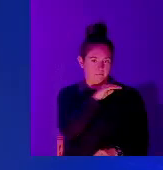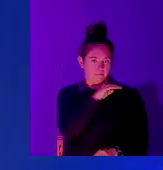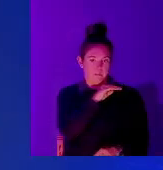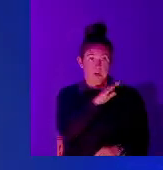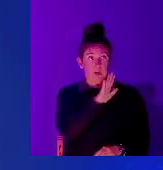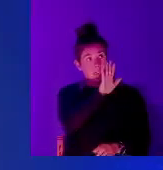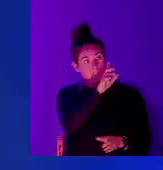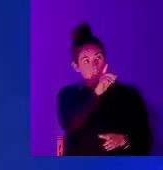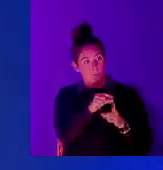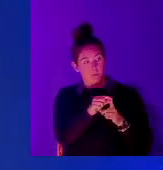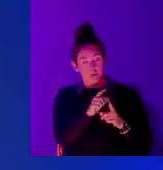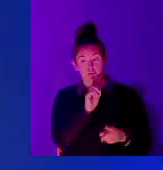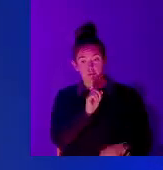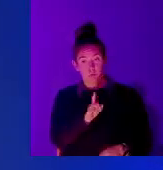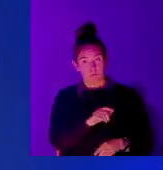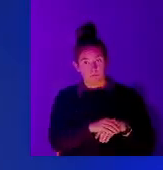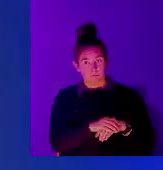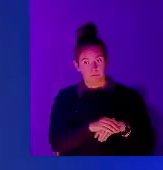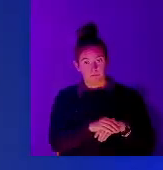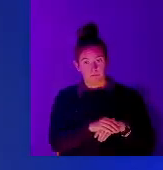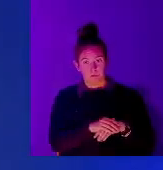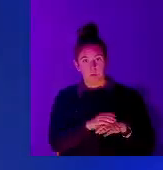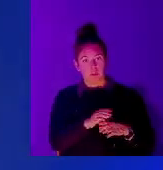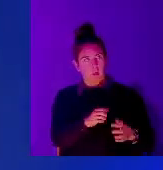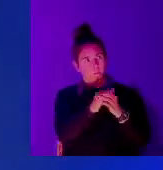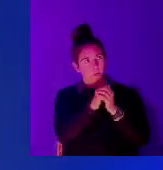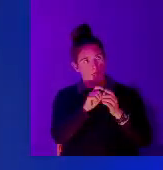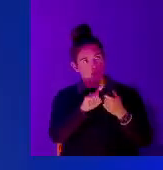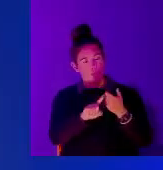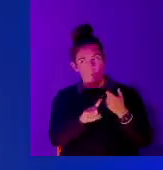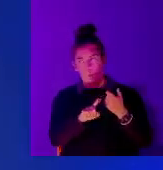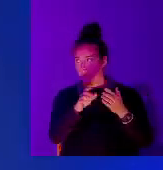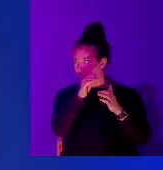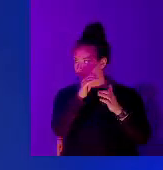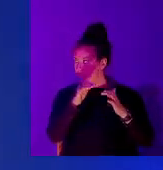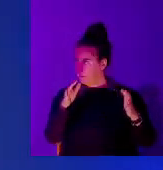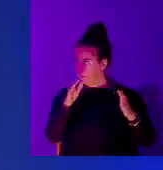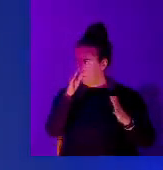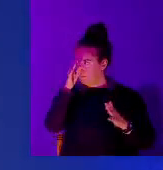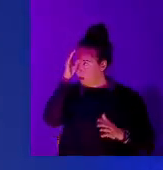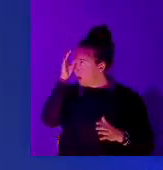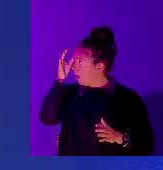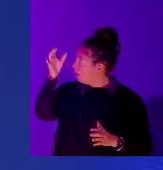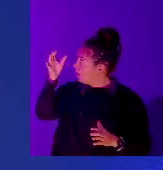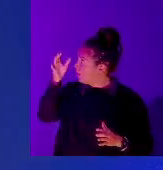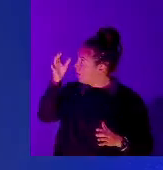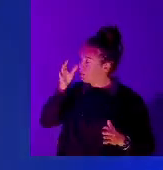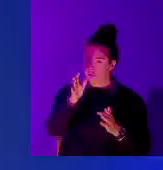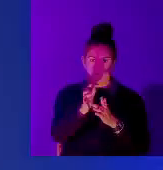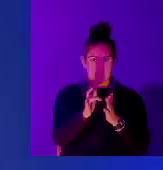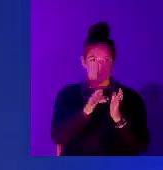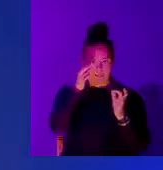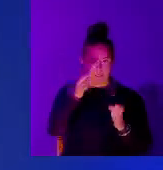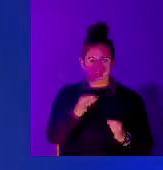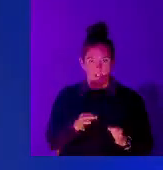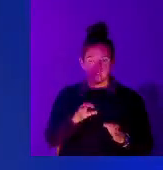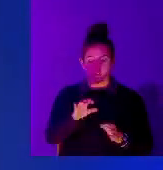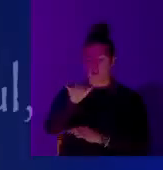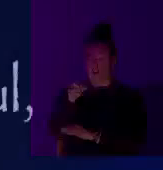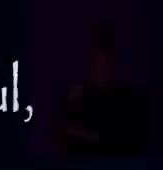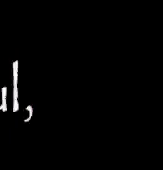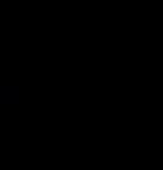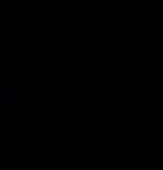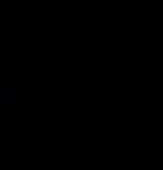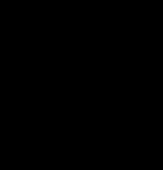to his heavenly Father for his disciples, Jesus declared in John 17:17, sanctify